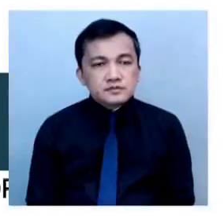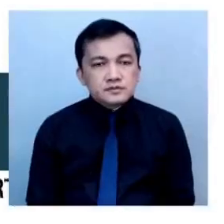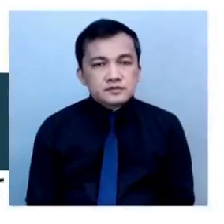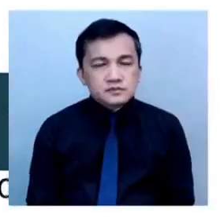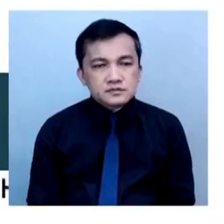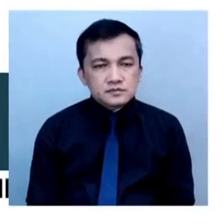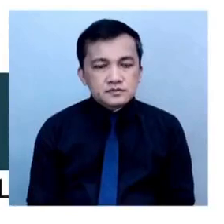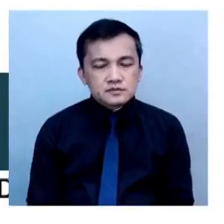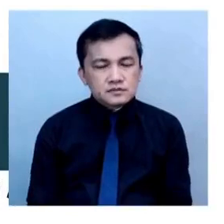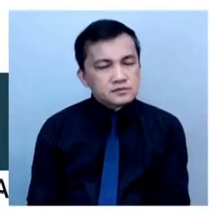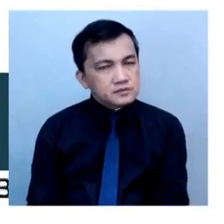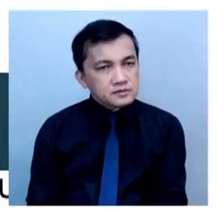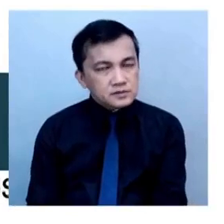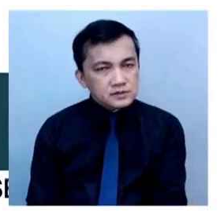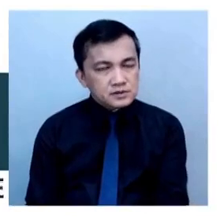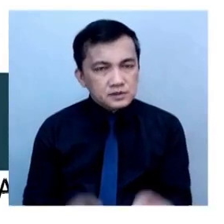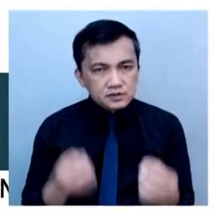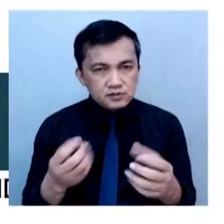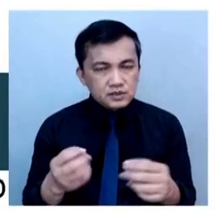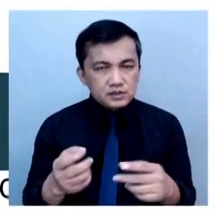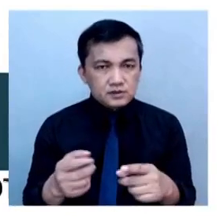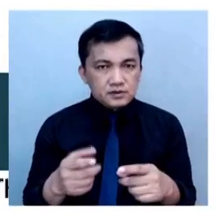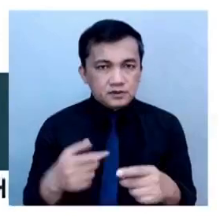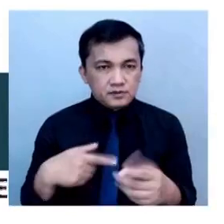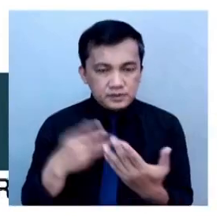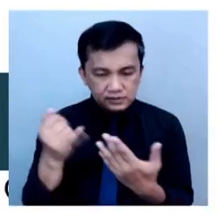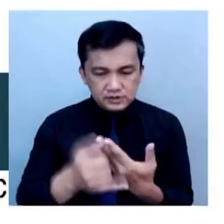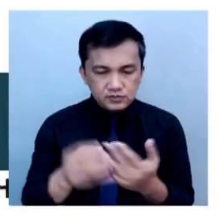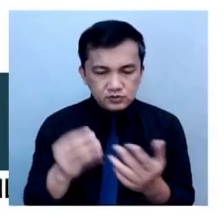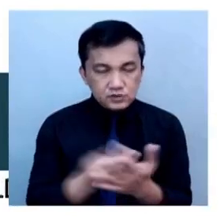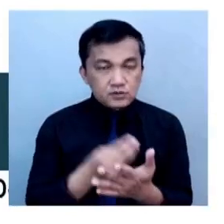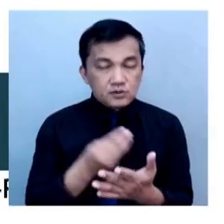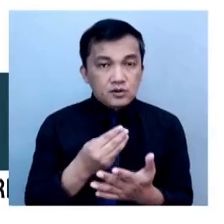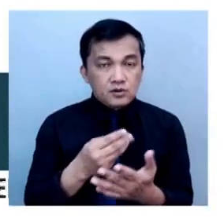Most of our projects in the modernization program will